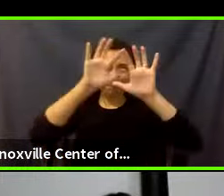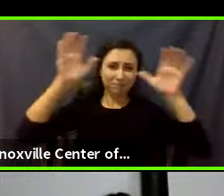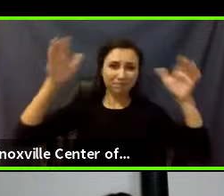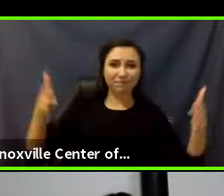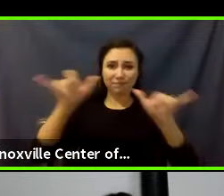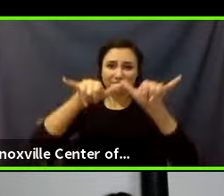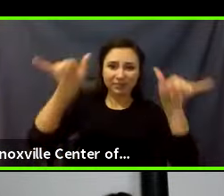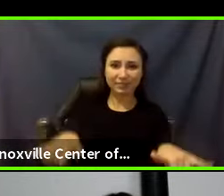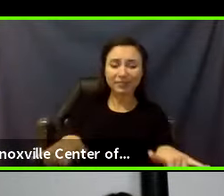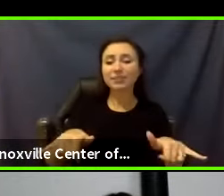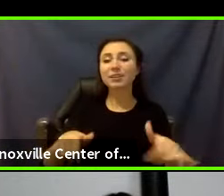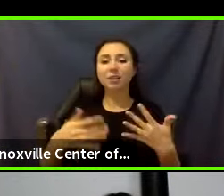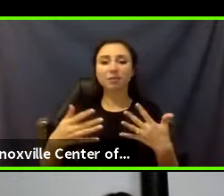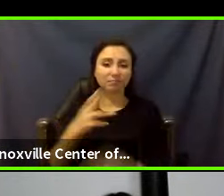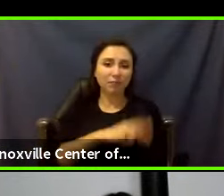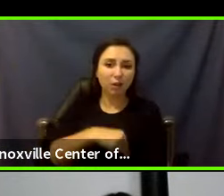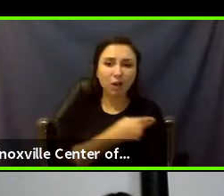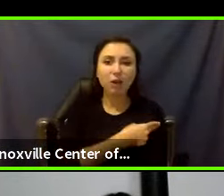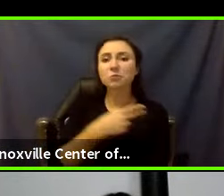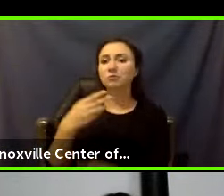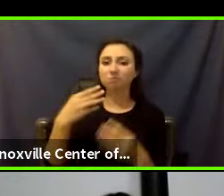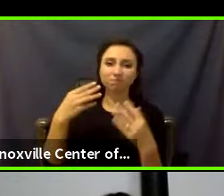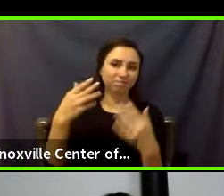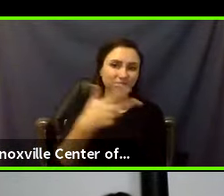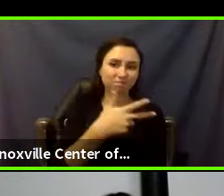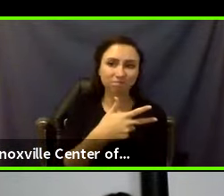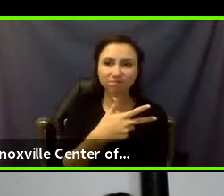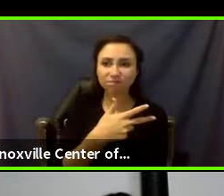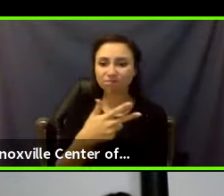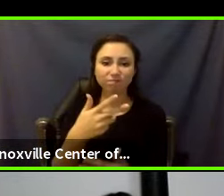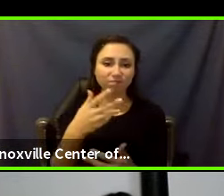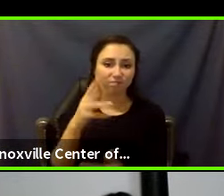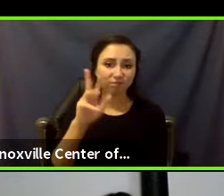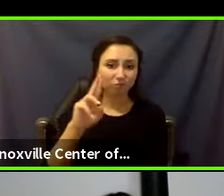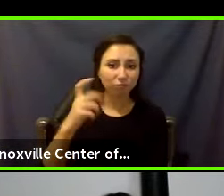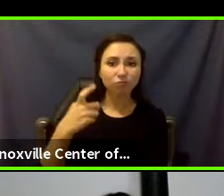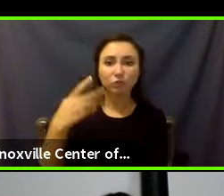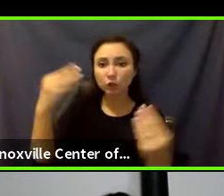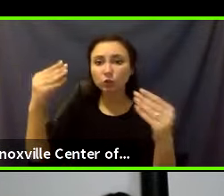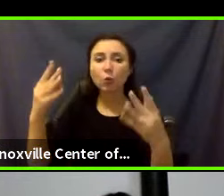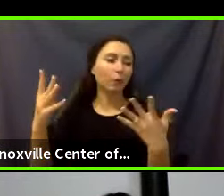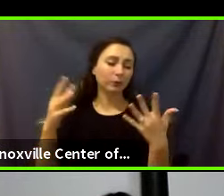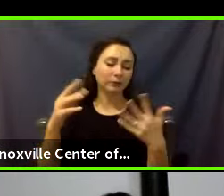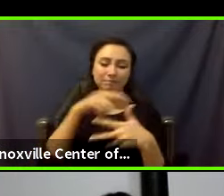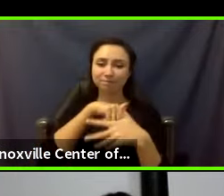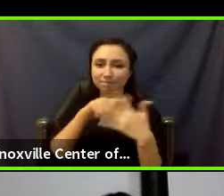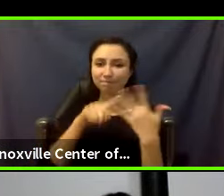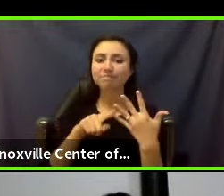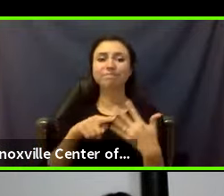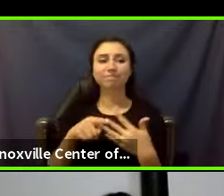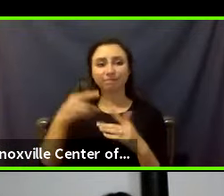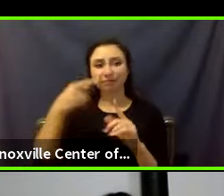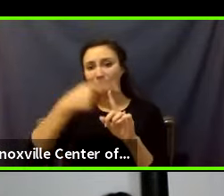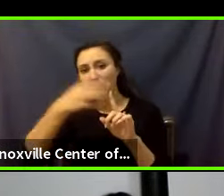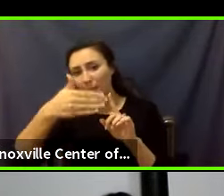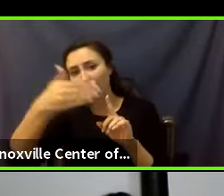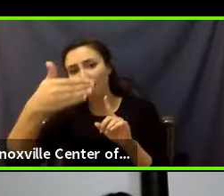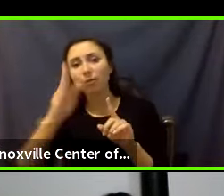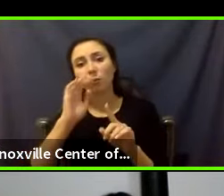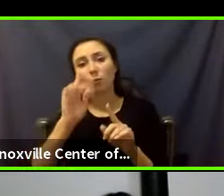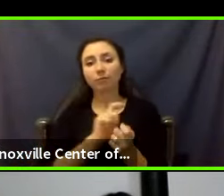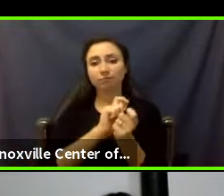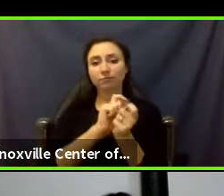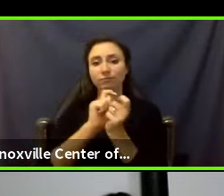hospitals, and pharmacies. In the coming weeks and months, we will continue to transition into a transition